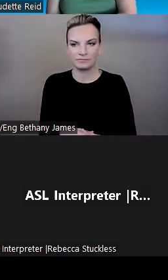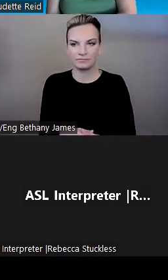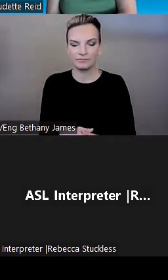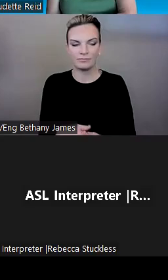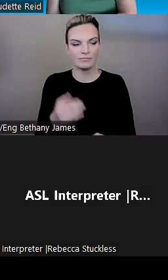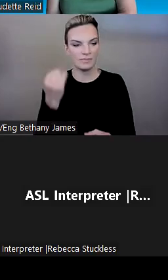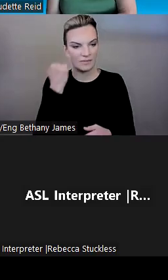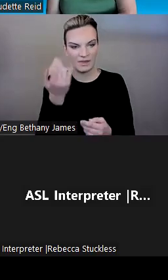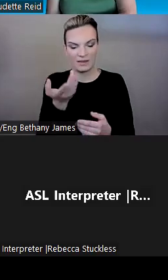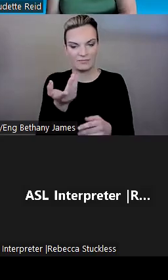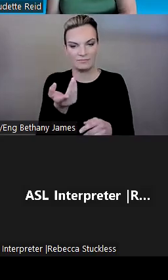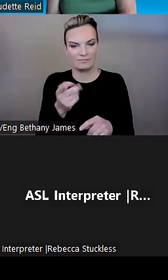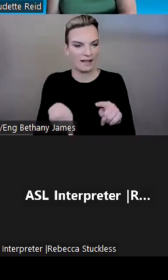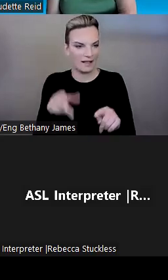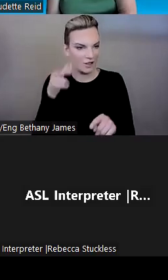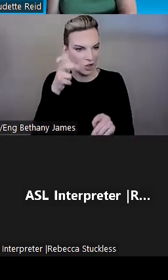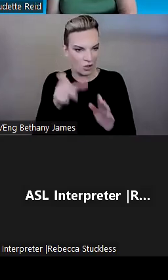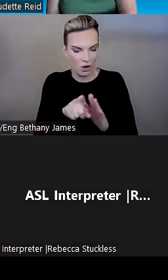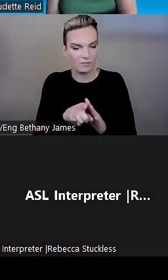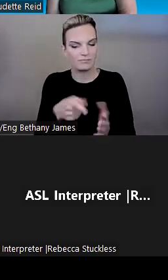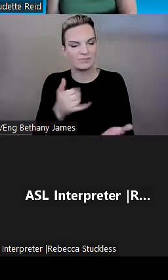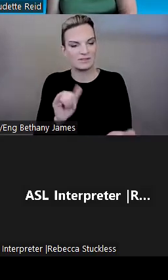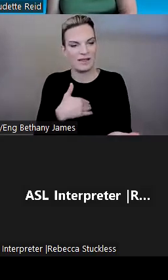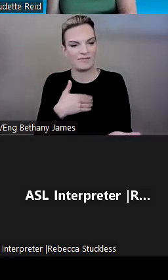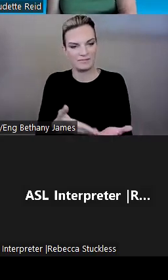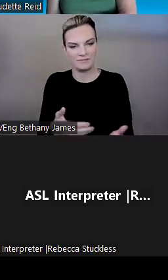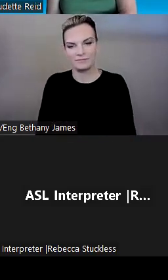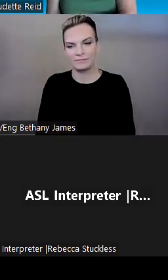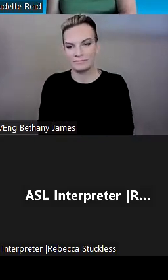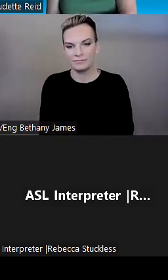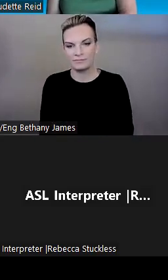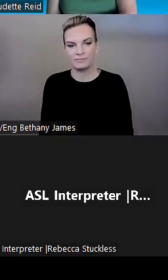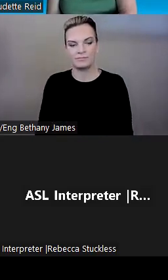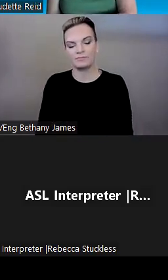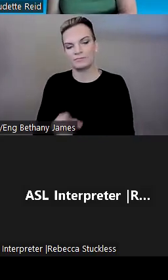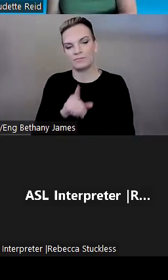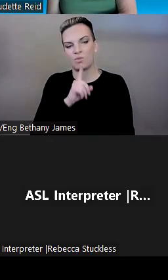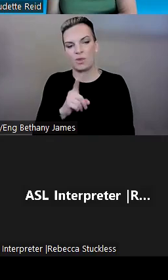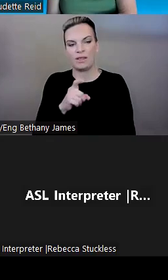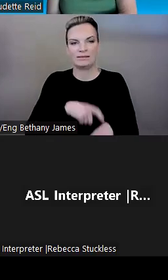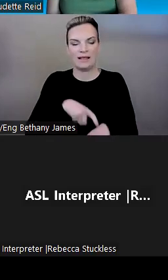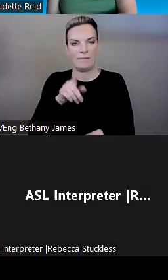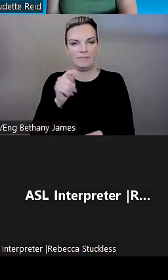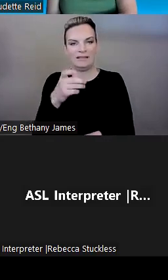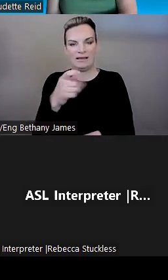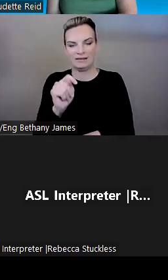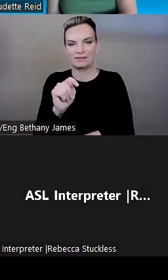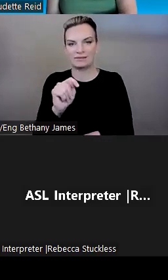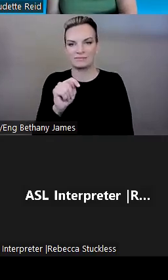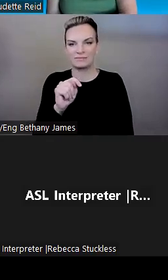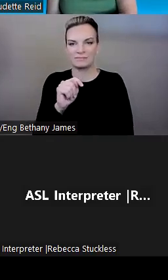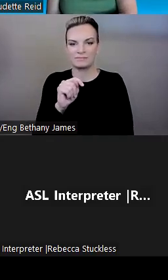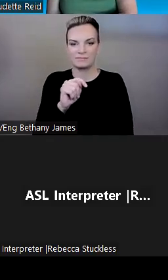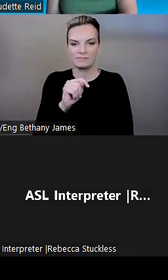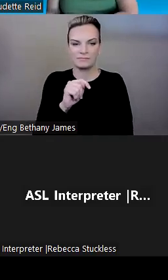the alarms that are happening. And then real-time text is